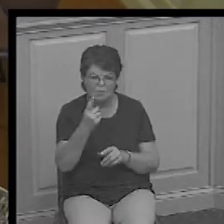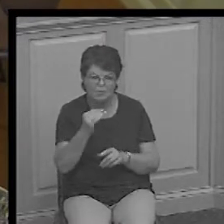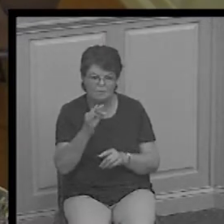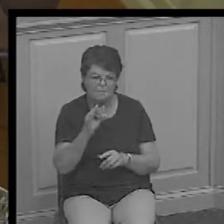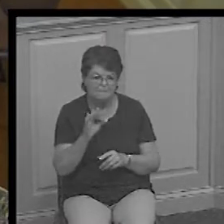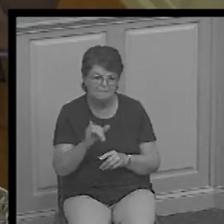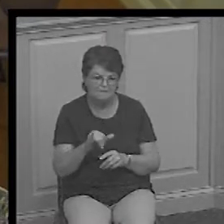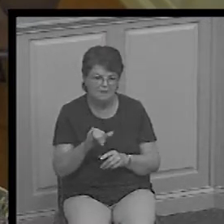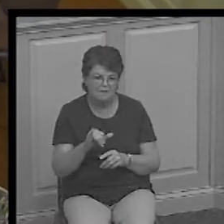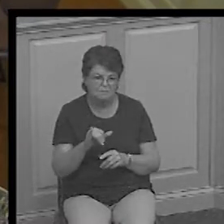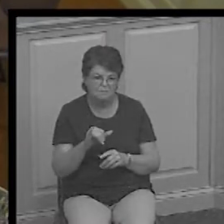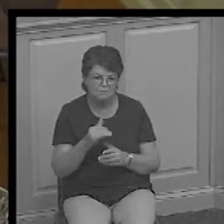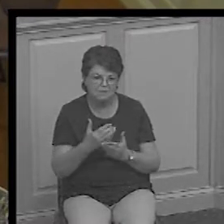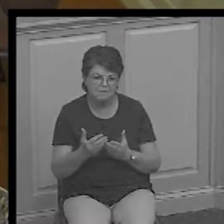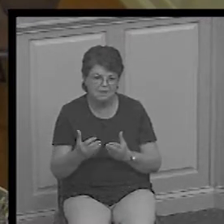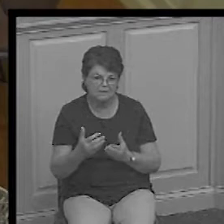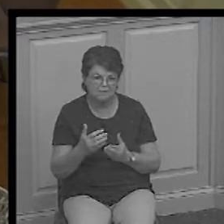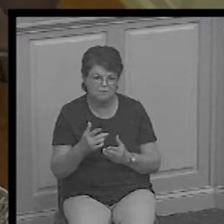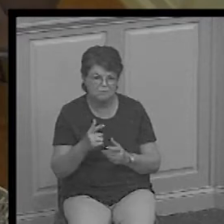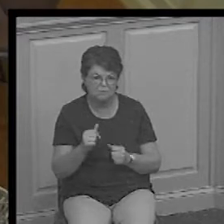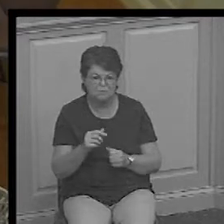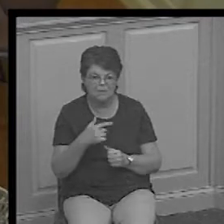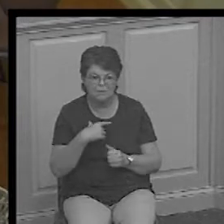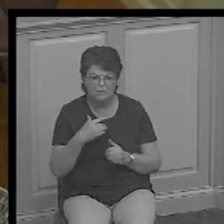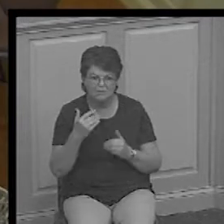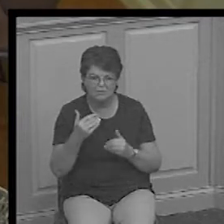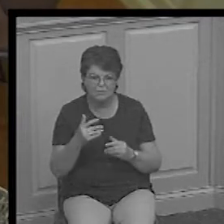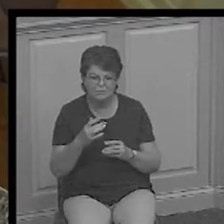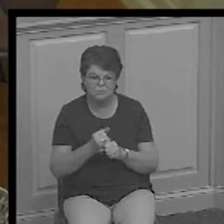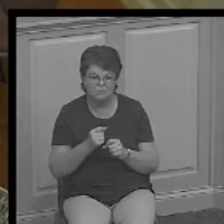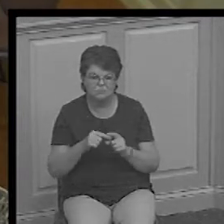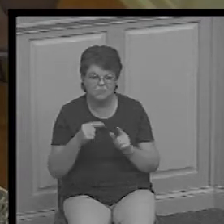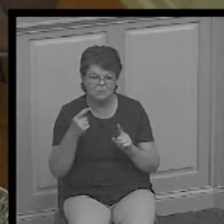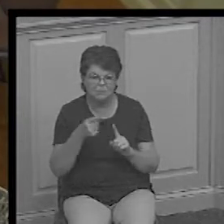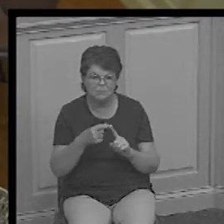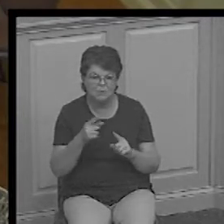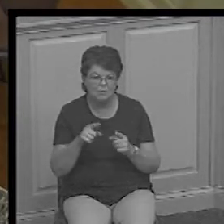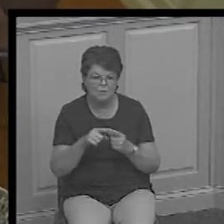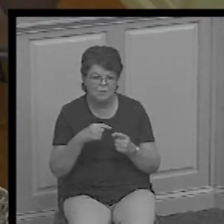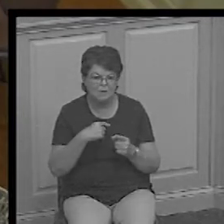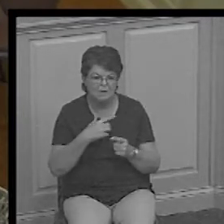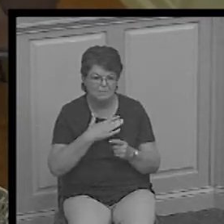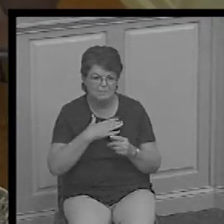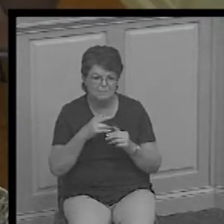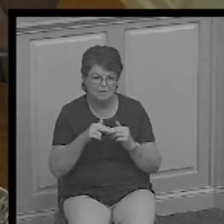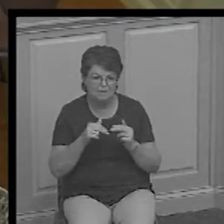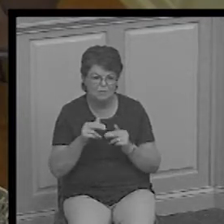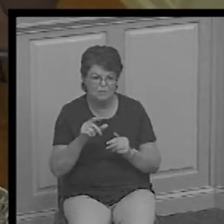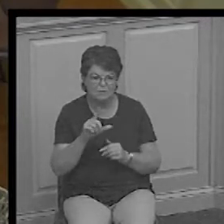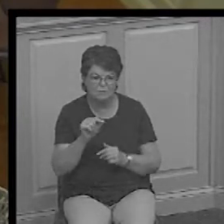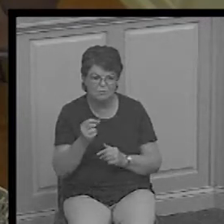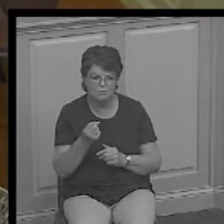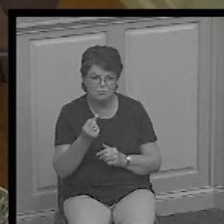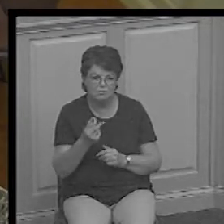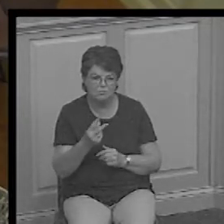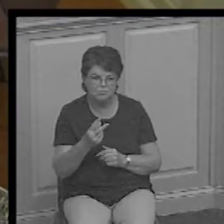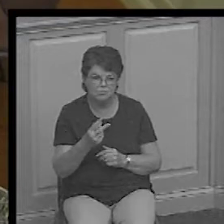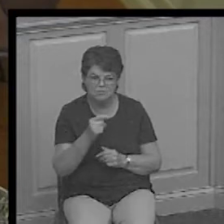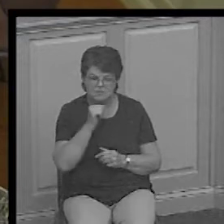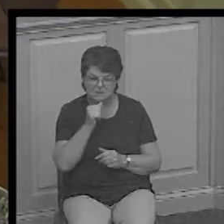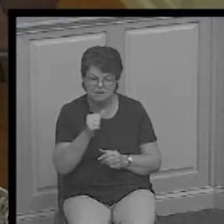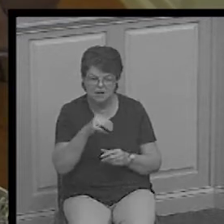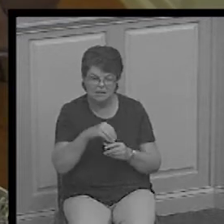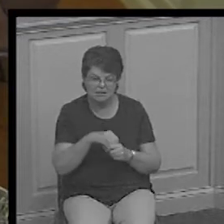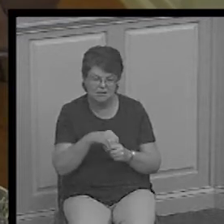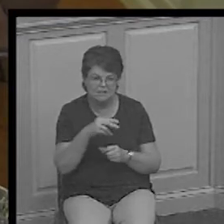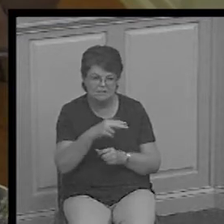convince people to do it, we'd be happy to. Well, then, I was going to get to the point. When I purchased my building in 2012, it was not in the historic